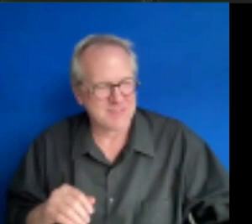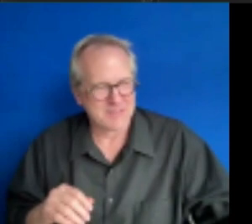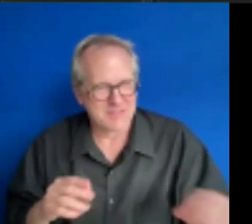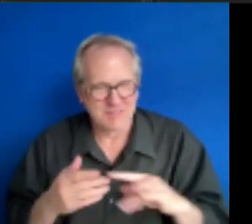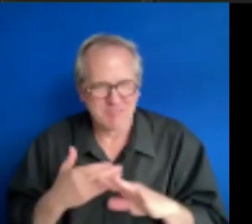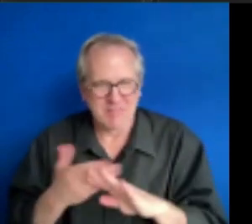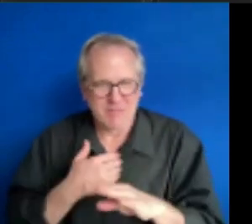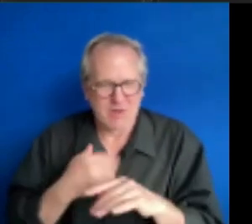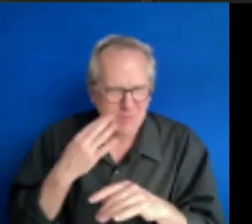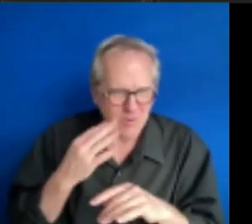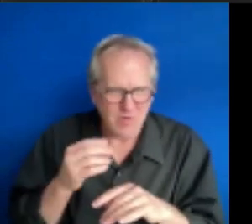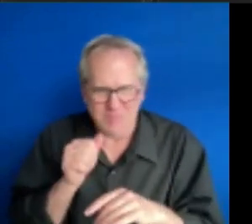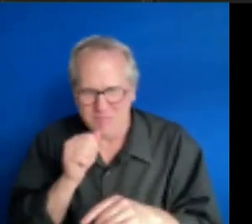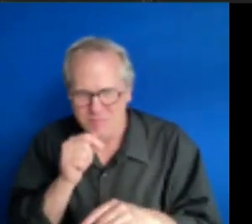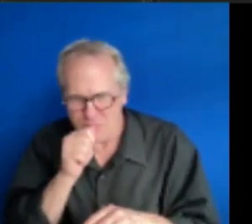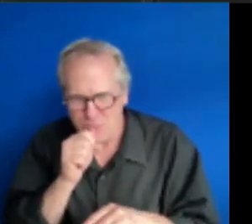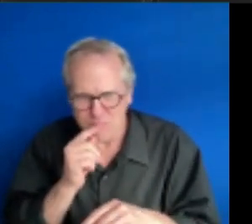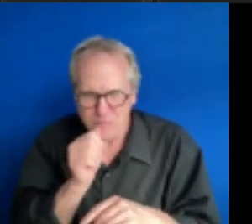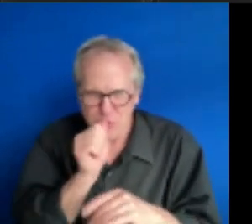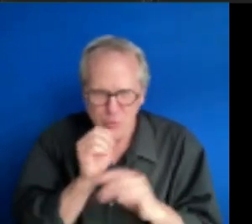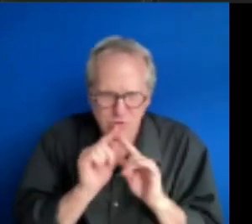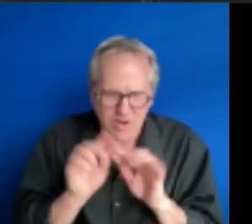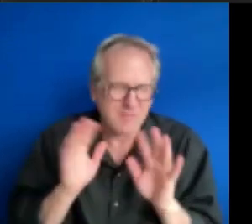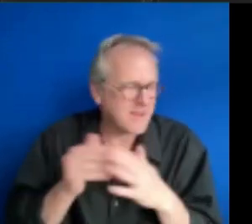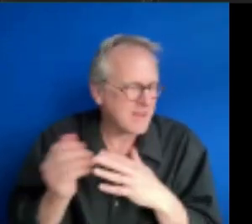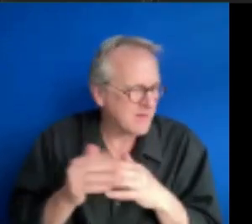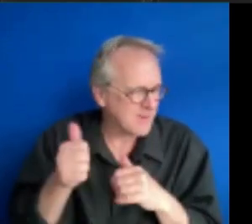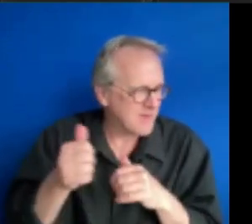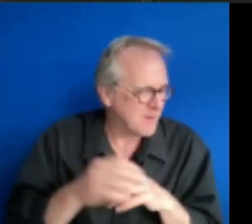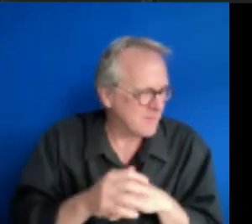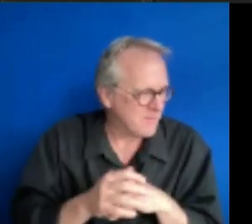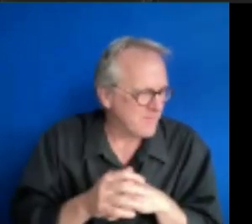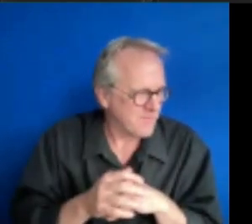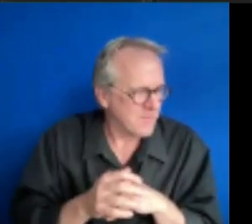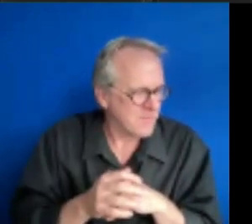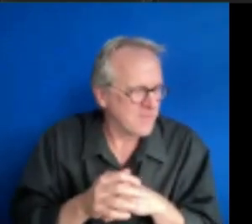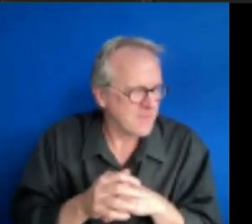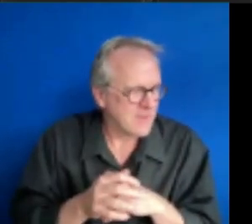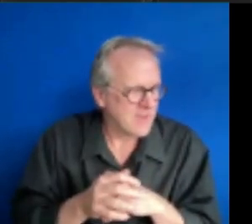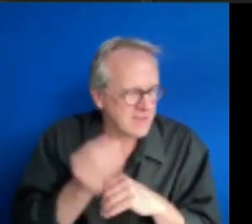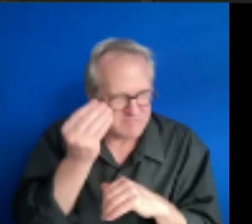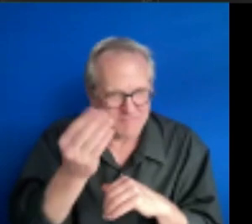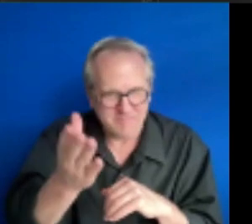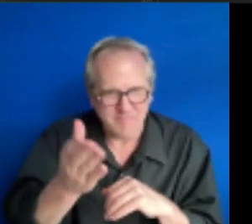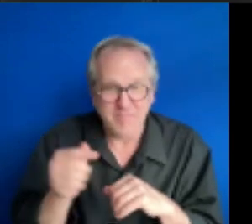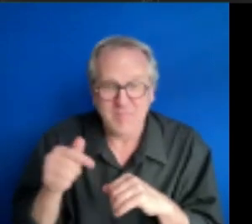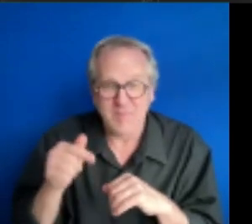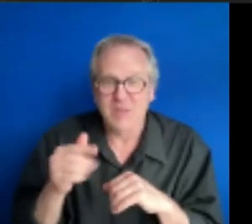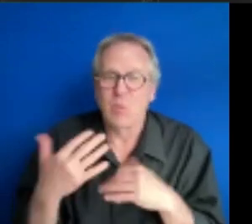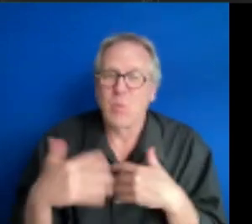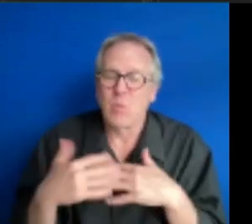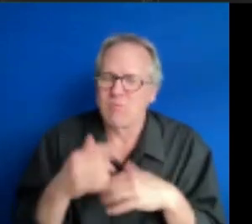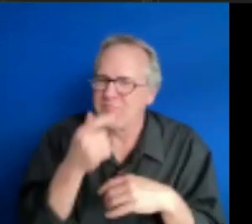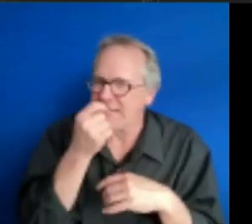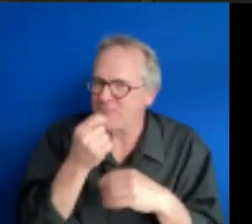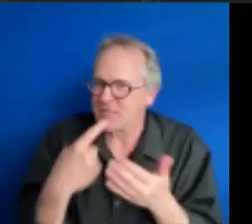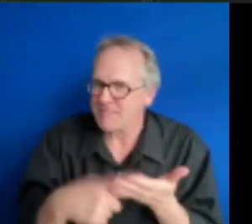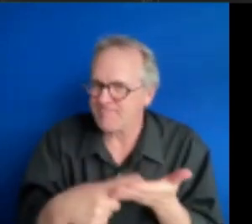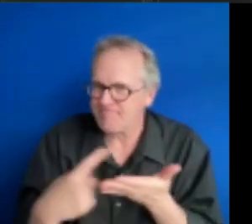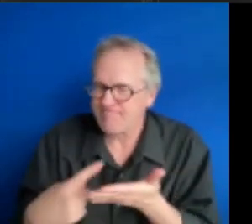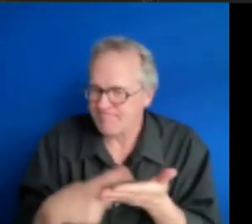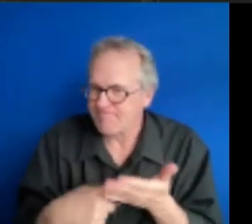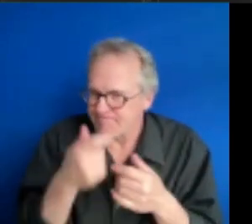could know if I was unmuted or not. I would like to say that I think this has been really an interesting